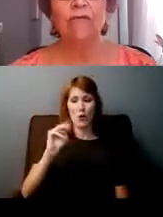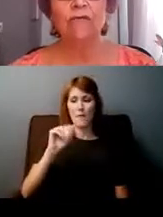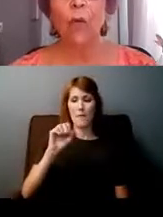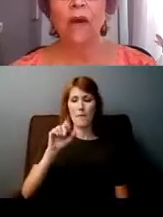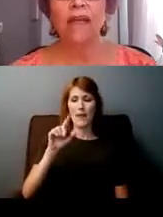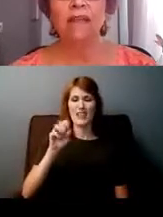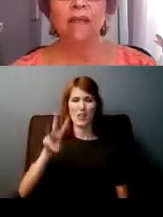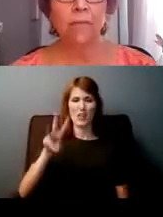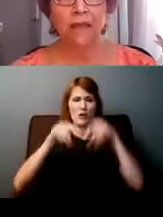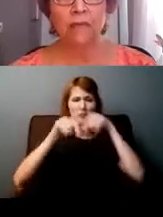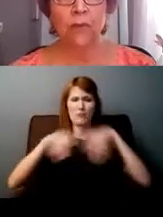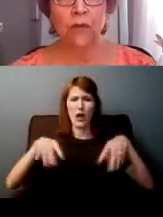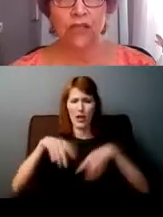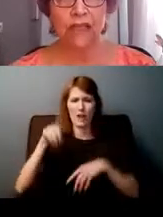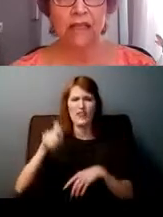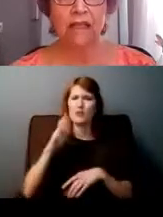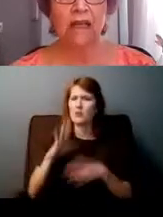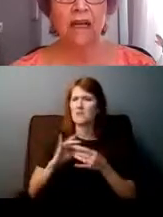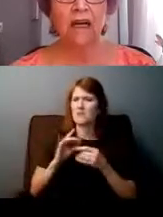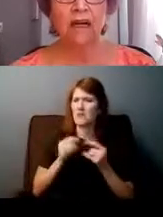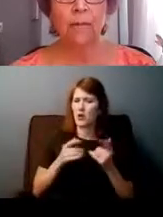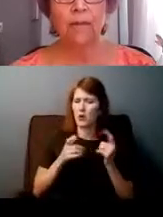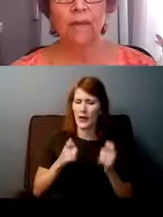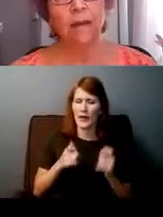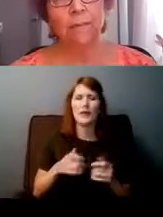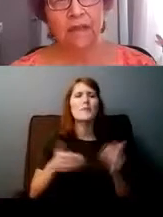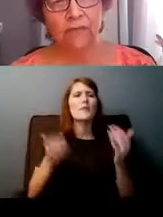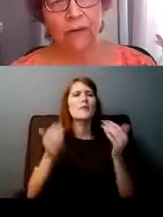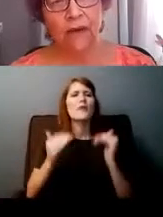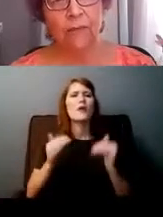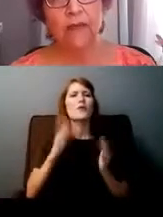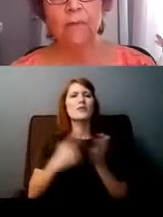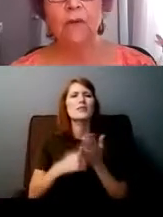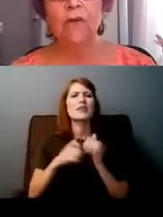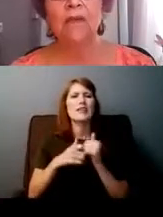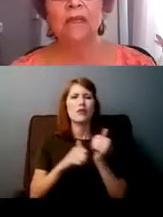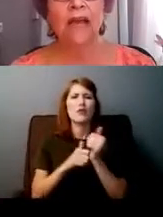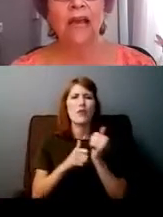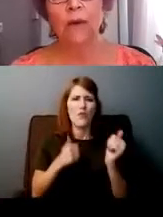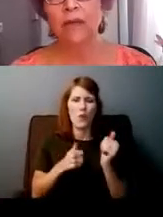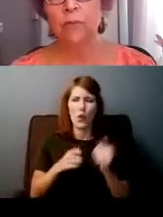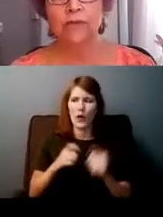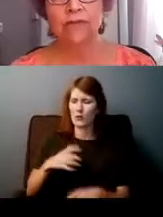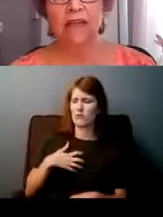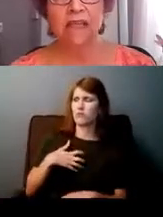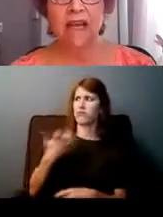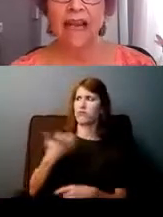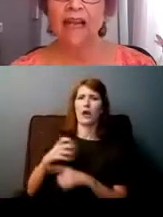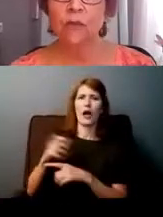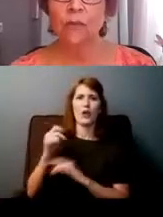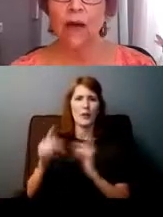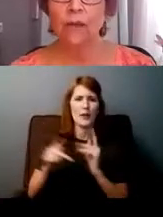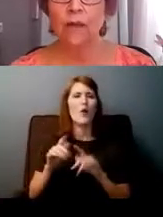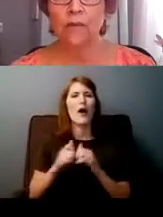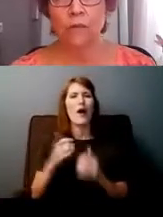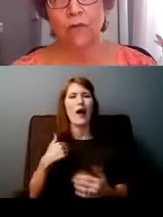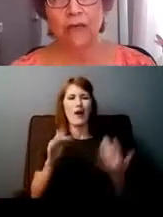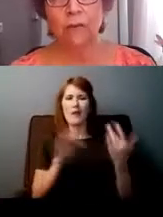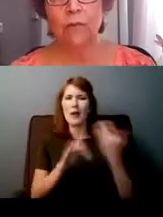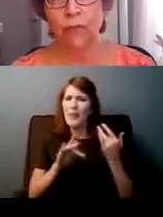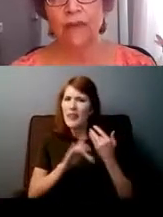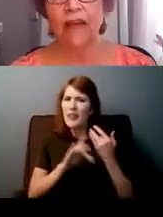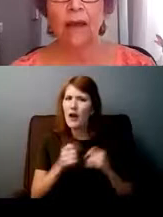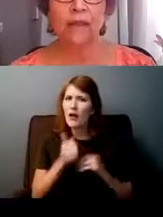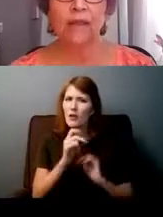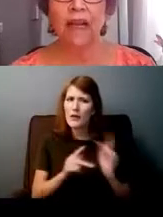to avoid button pushing, empathy for other people, how we can prevent and handle problems, prevent